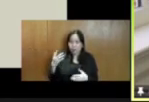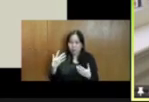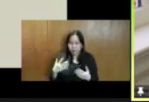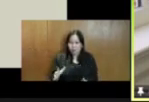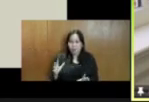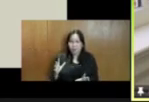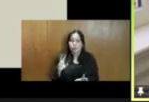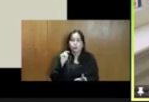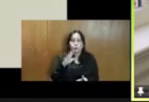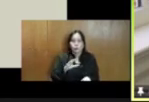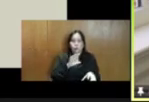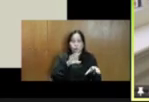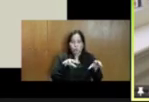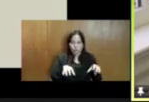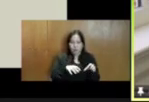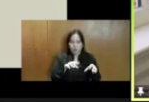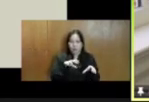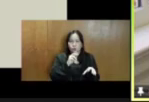job.